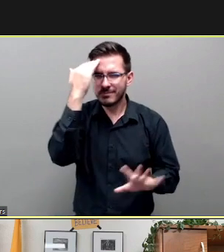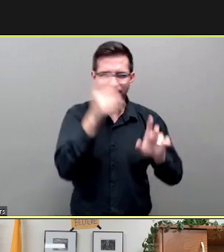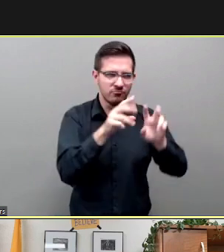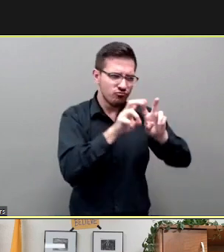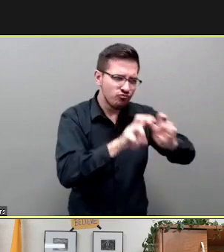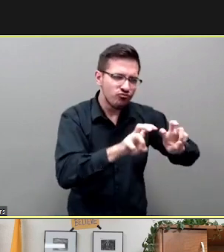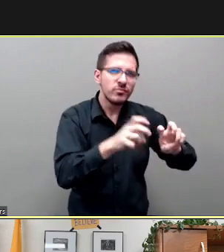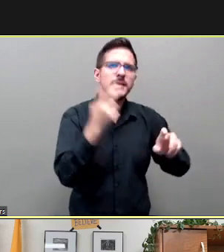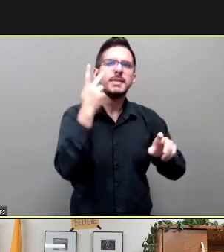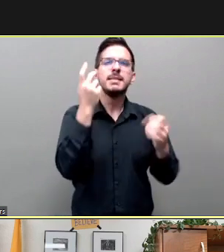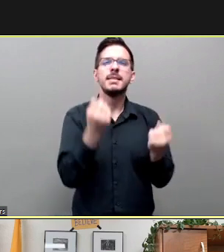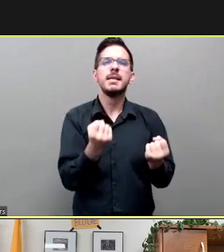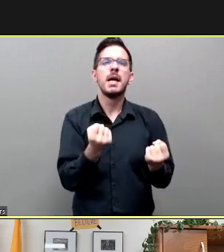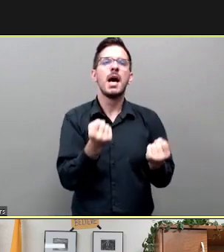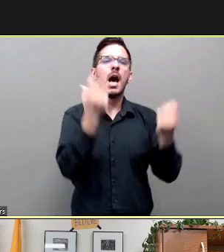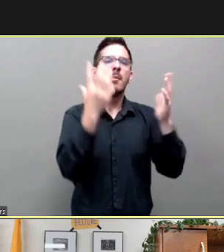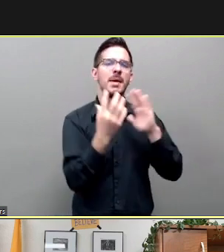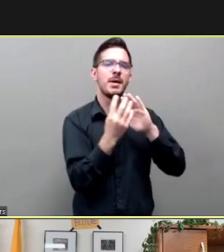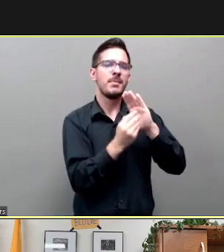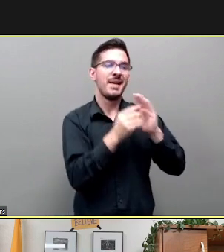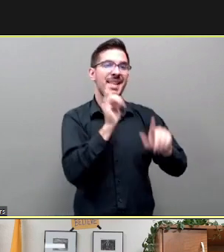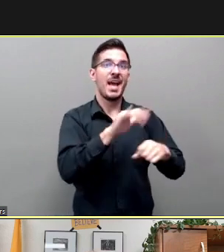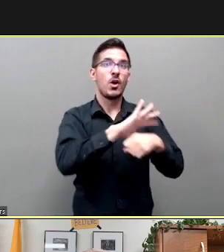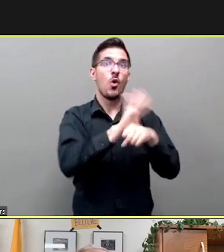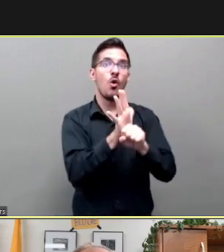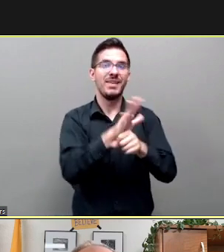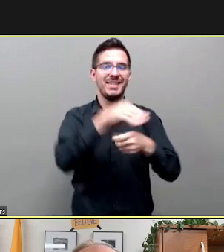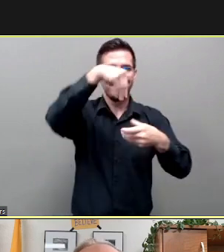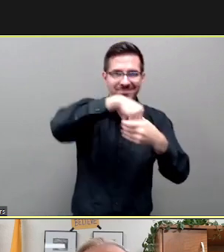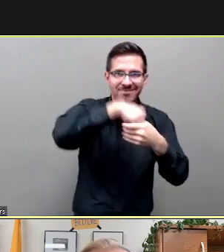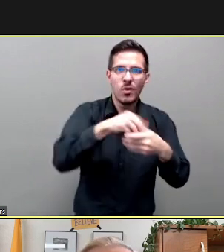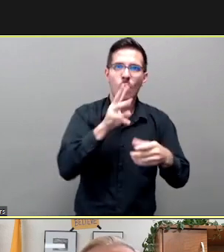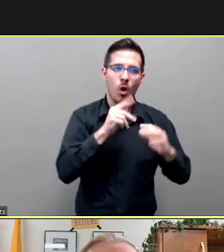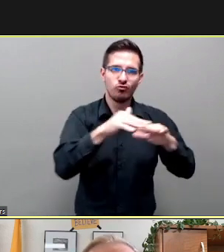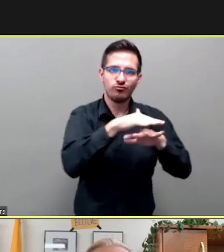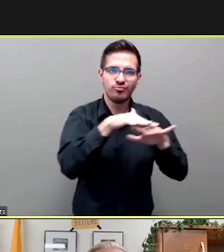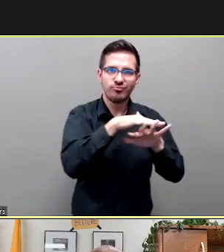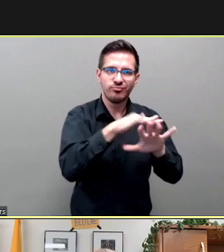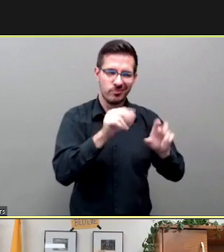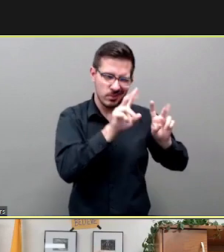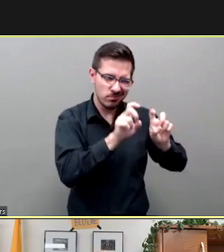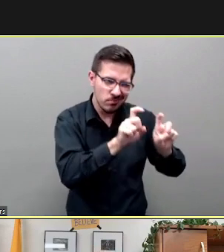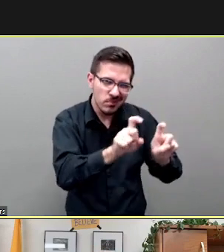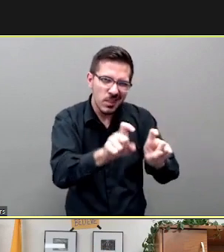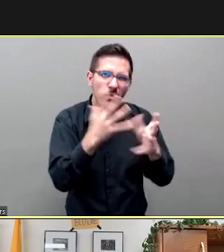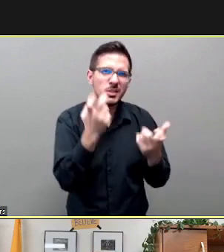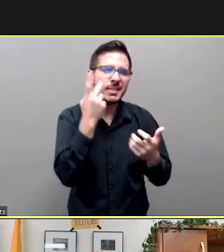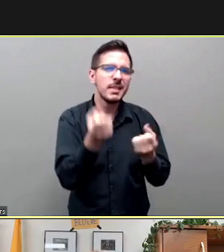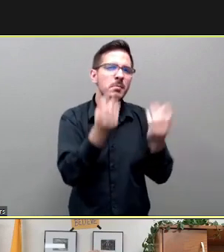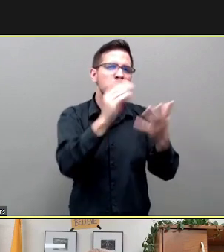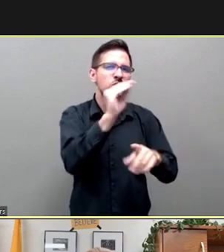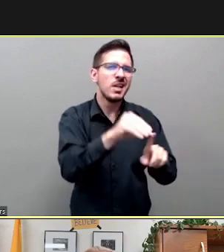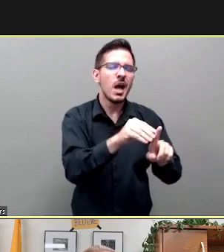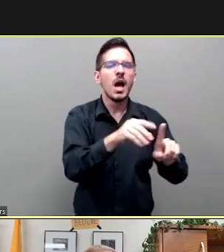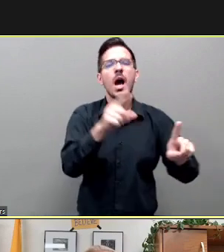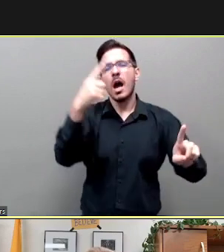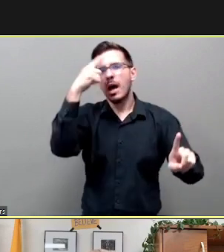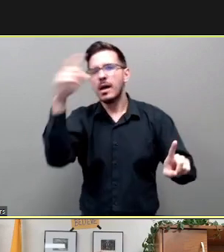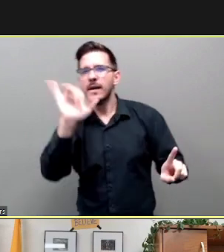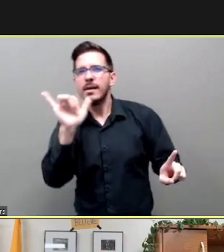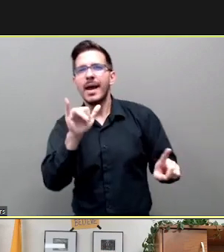number of copies of COVID in the wastewater. Now, this is kind of like a PCR test in the nose,